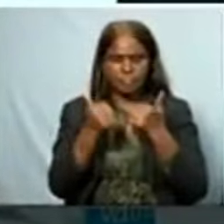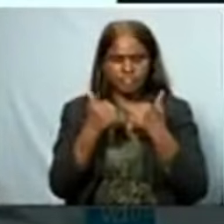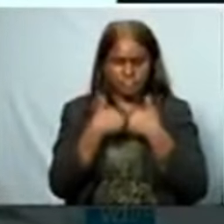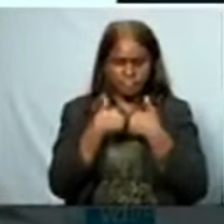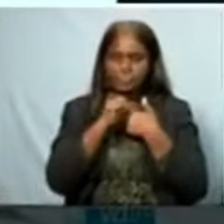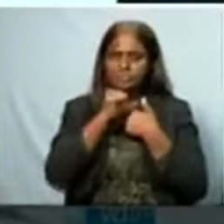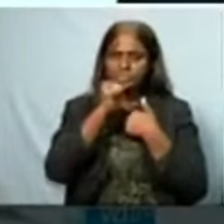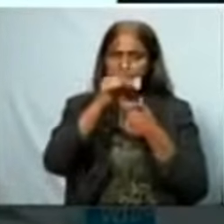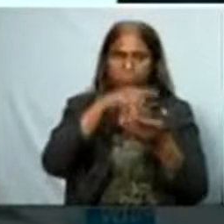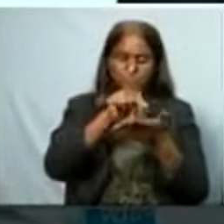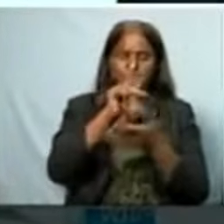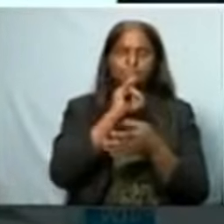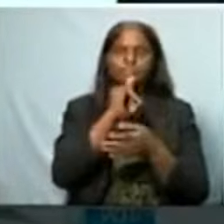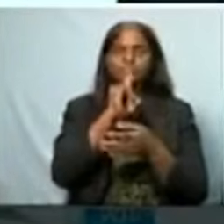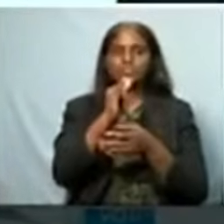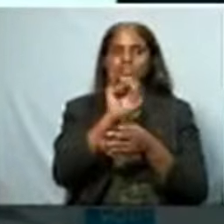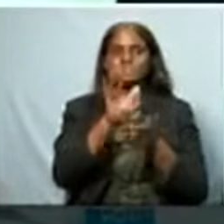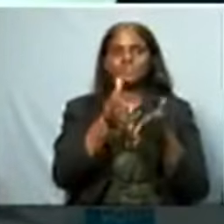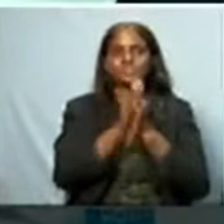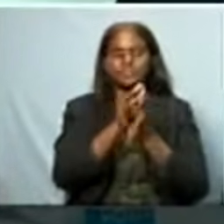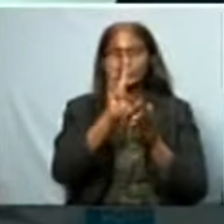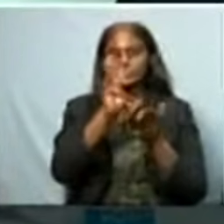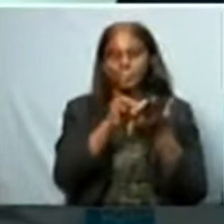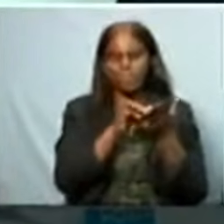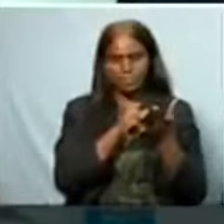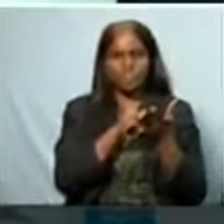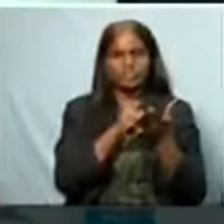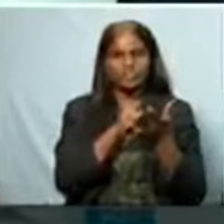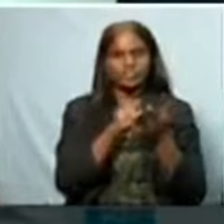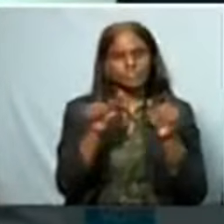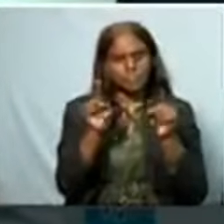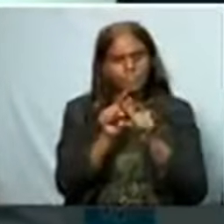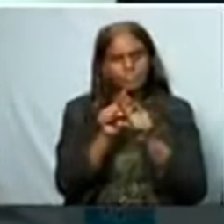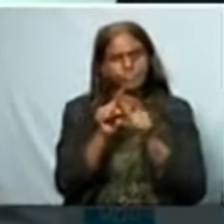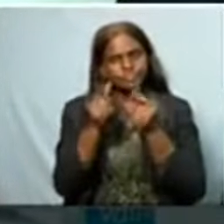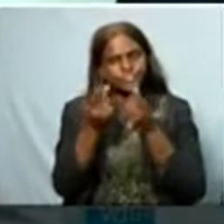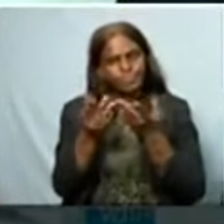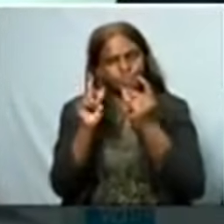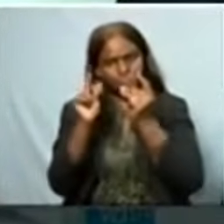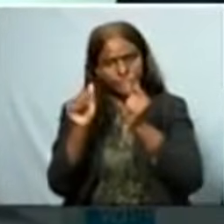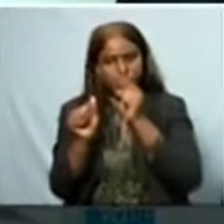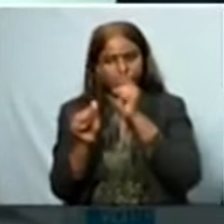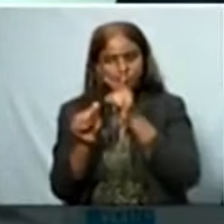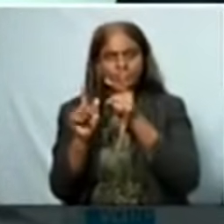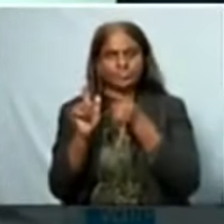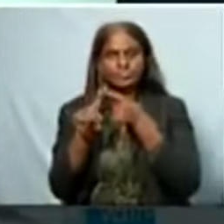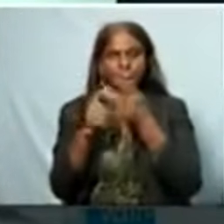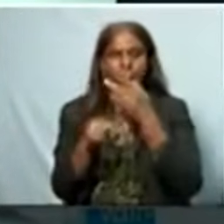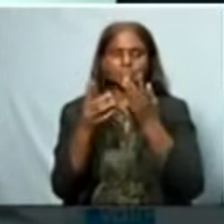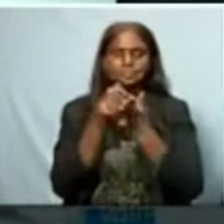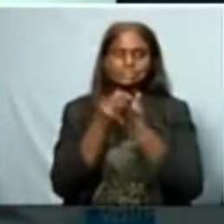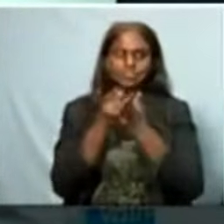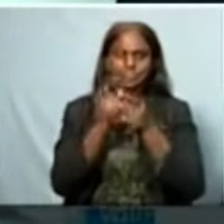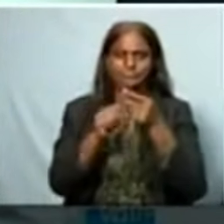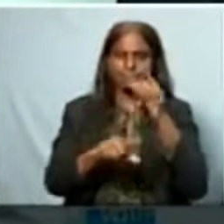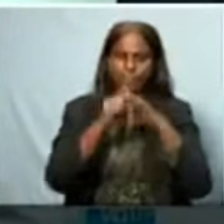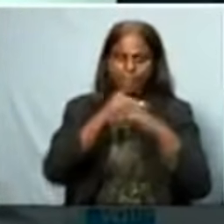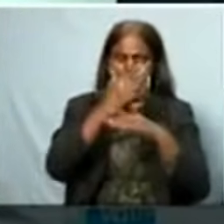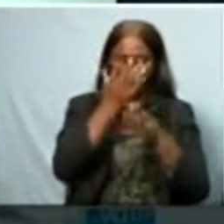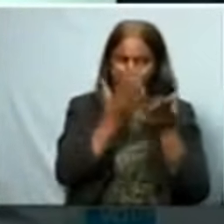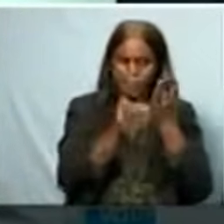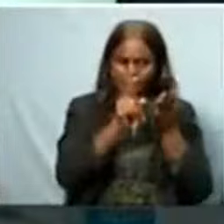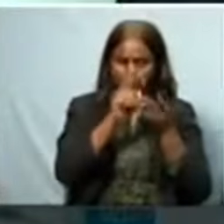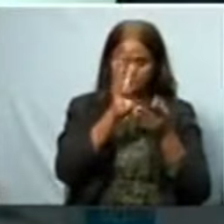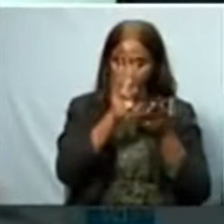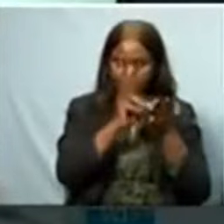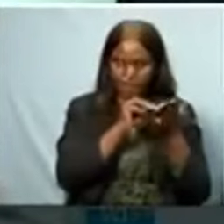haven't paid it yet. He claimed 4 million, and we escalated it to the the Treasury to find out whether this